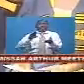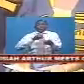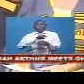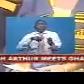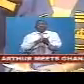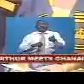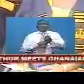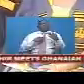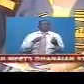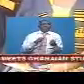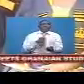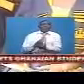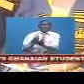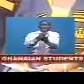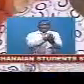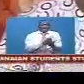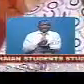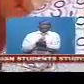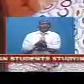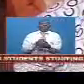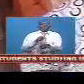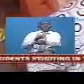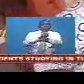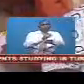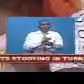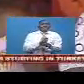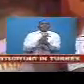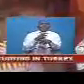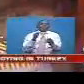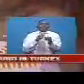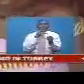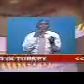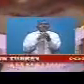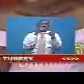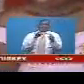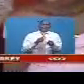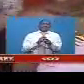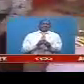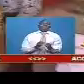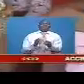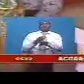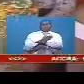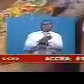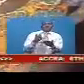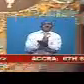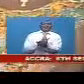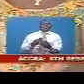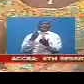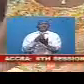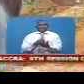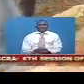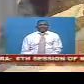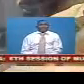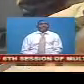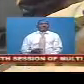training colleges are well-resourced to enable them to produce well-rounded teachers to run the emerging knowledge-based economy of